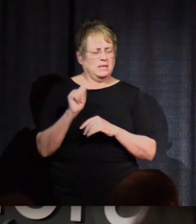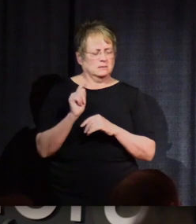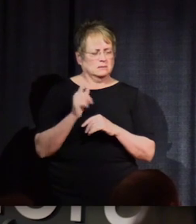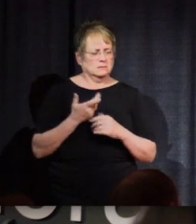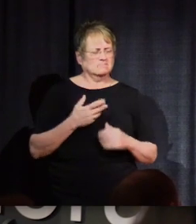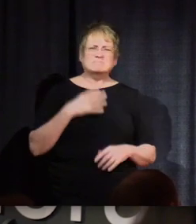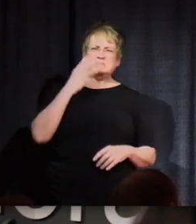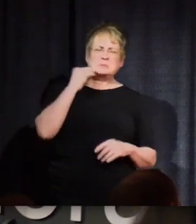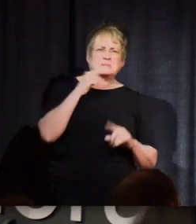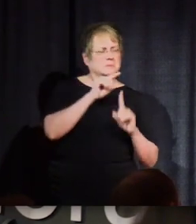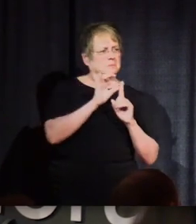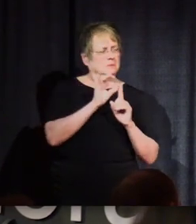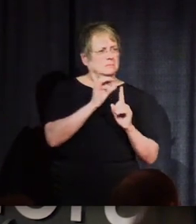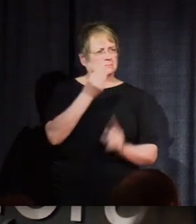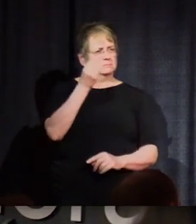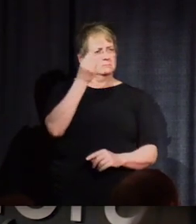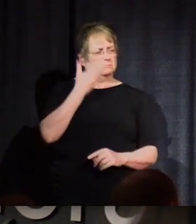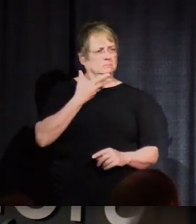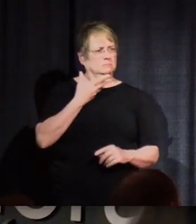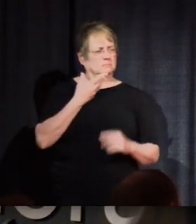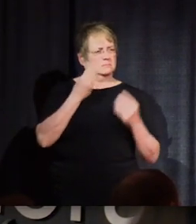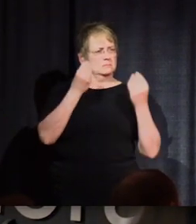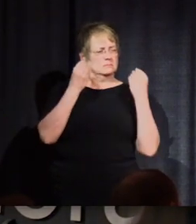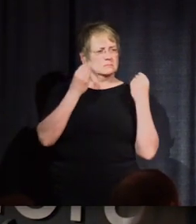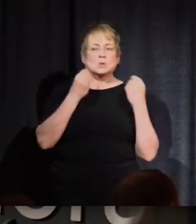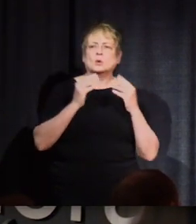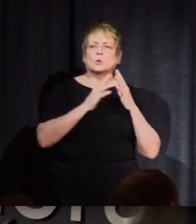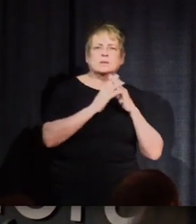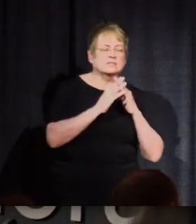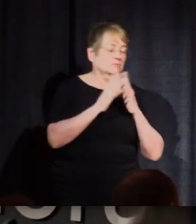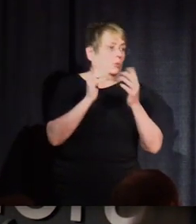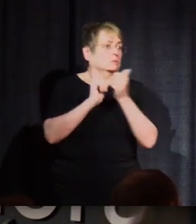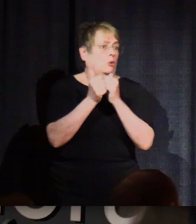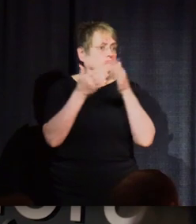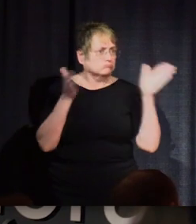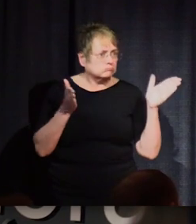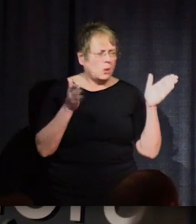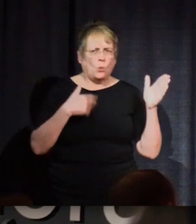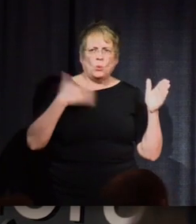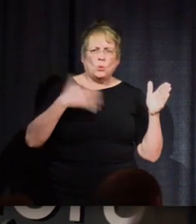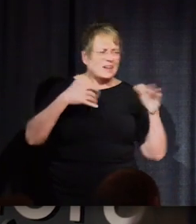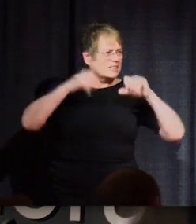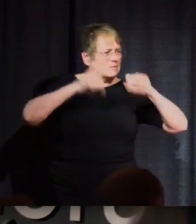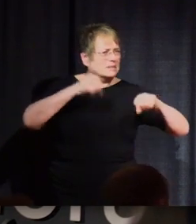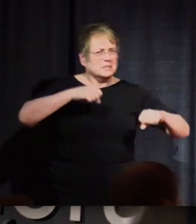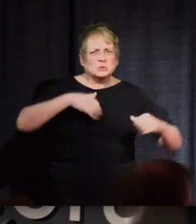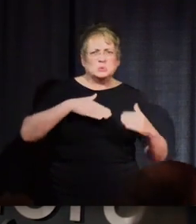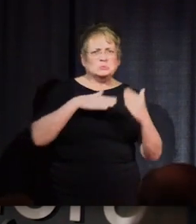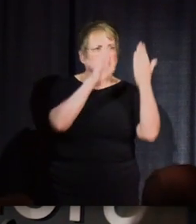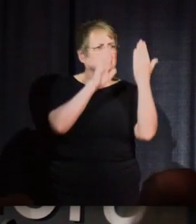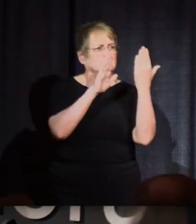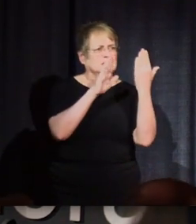this experience in pakistan showed me that wrestling or sport has an untapped potential to address our